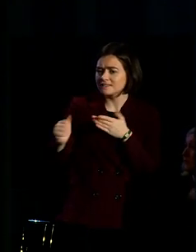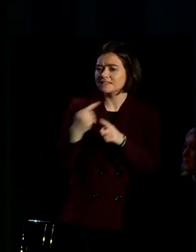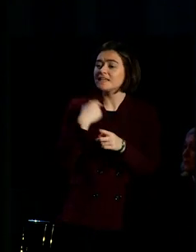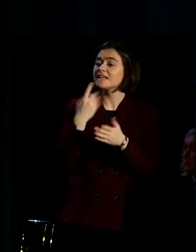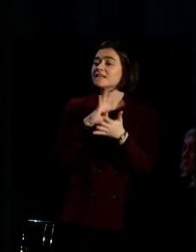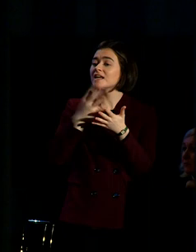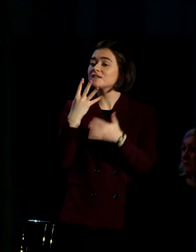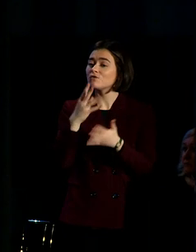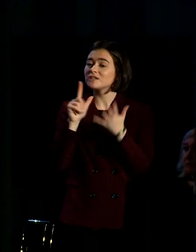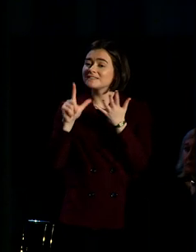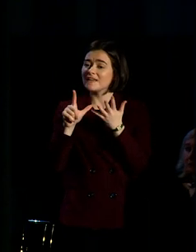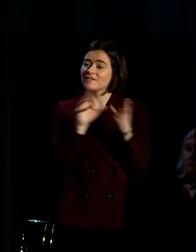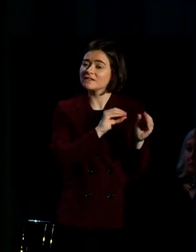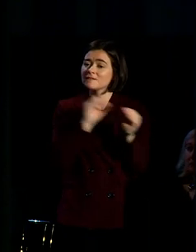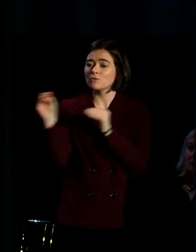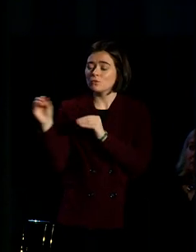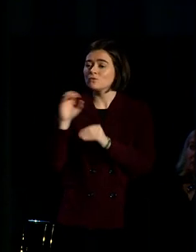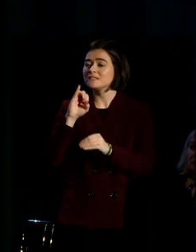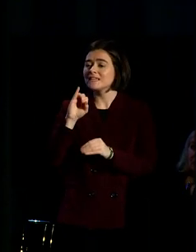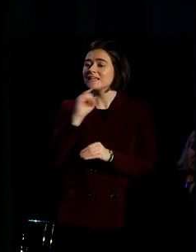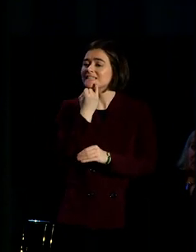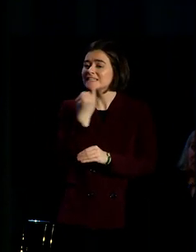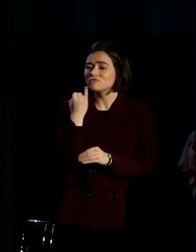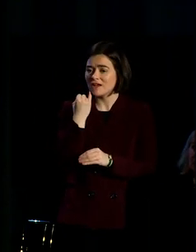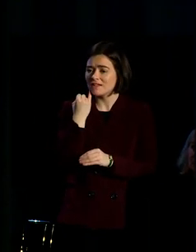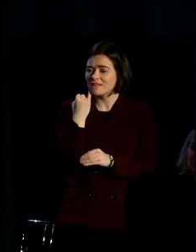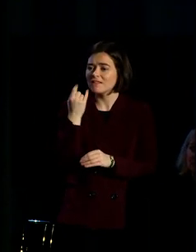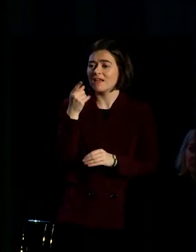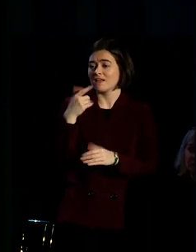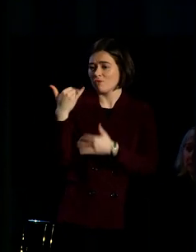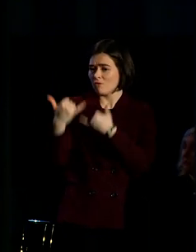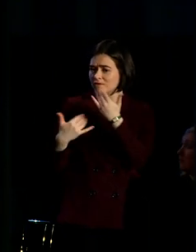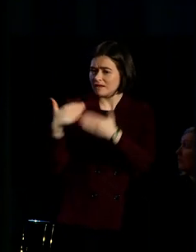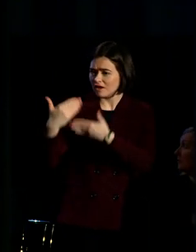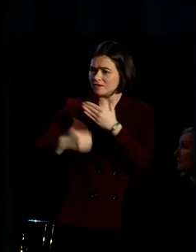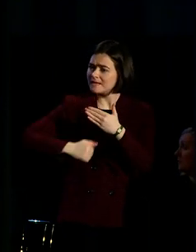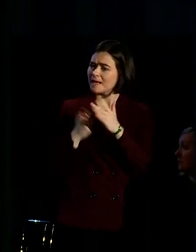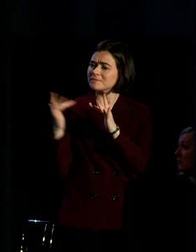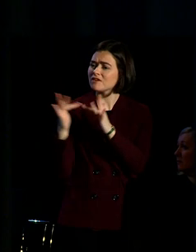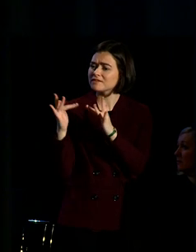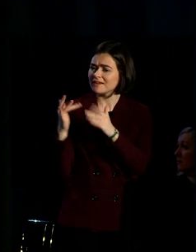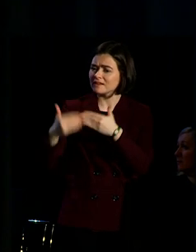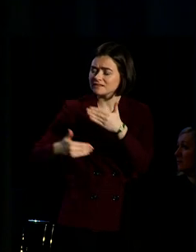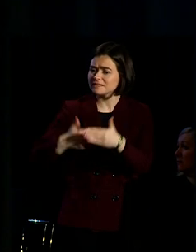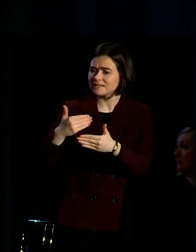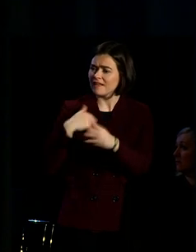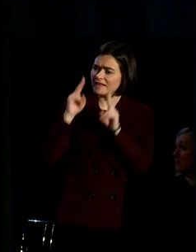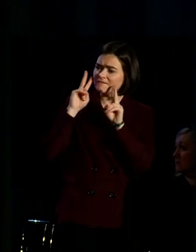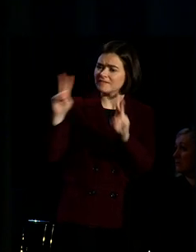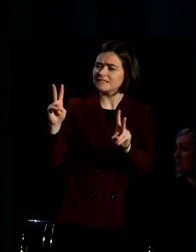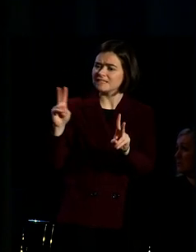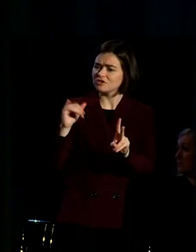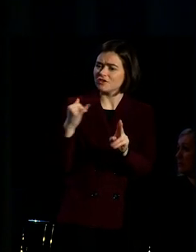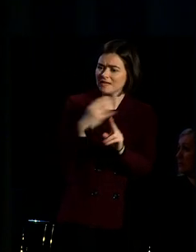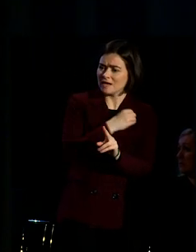to Eretz Israel. Over the years, the two families kept in touch and visited each other